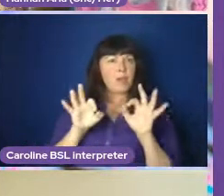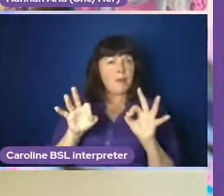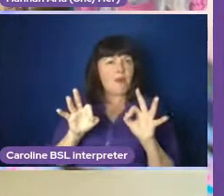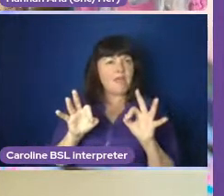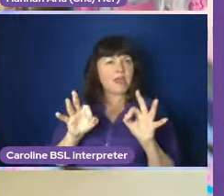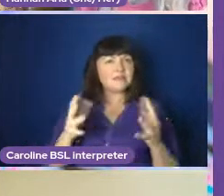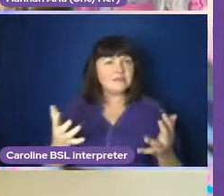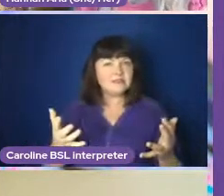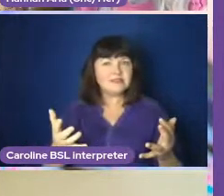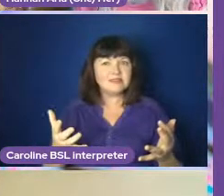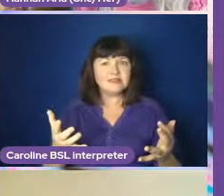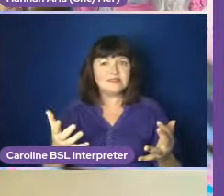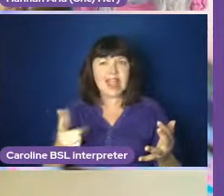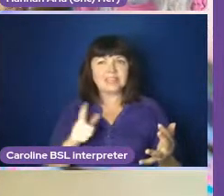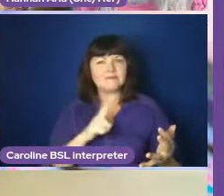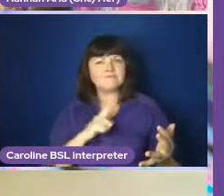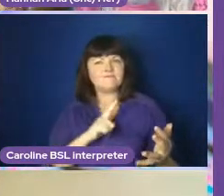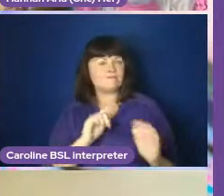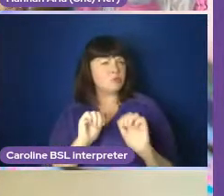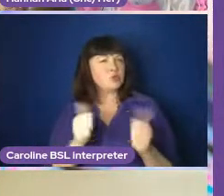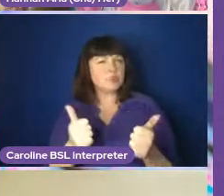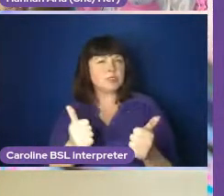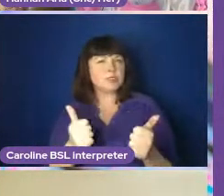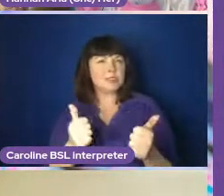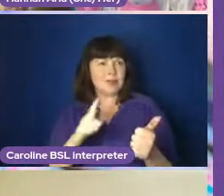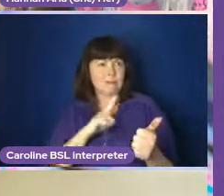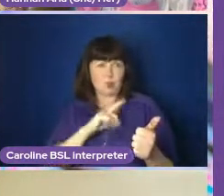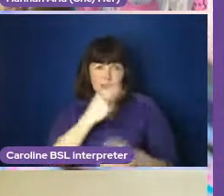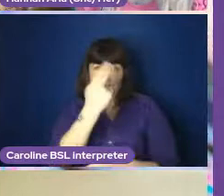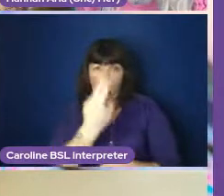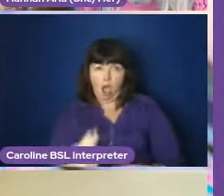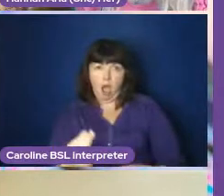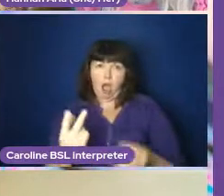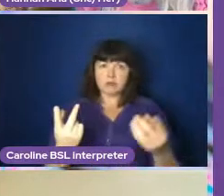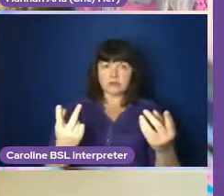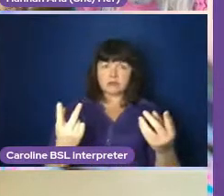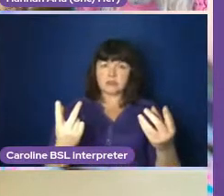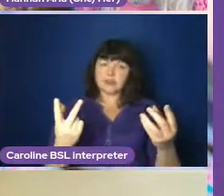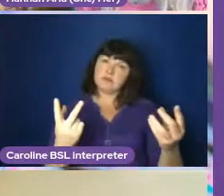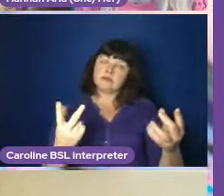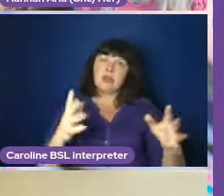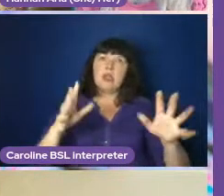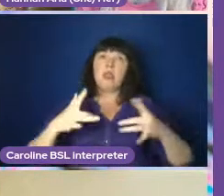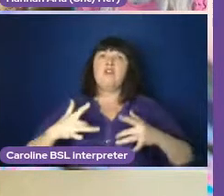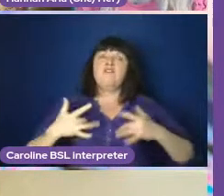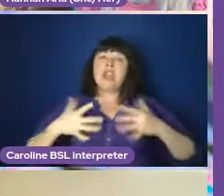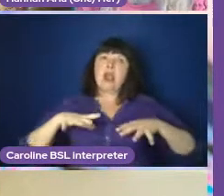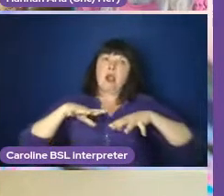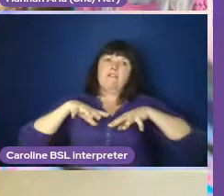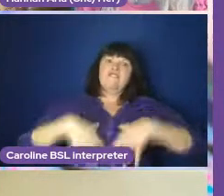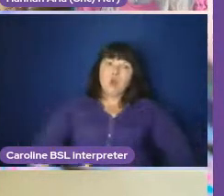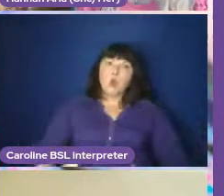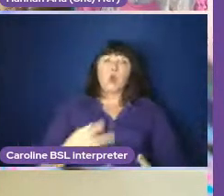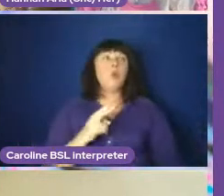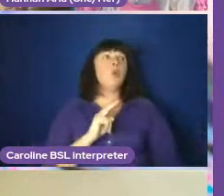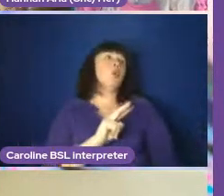so purposeful as well, because you can use the piece of art to look at when you're feeling frazzled or stressed later